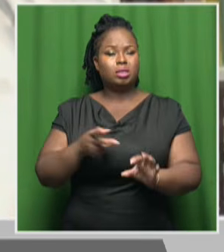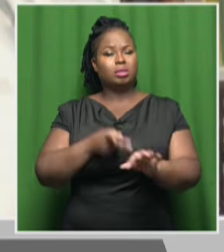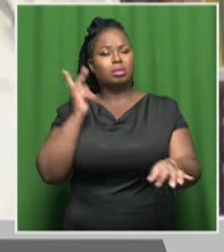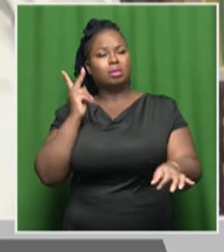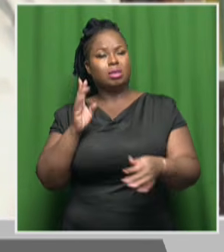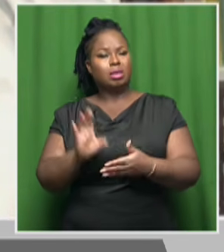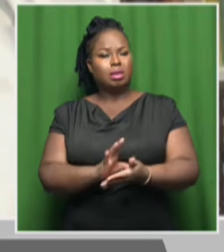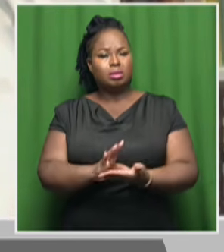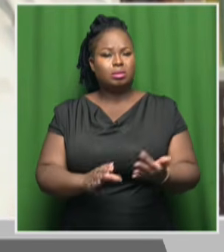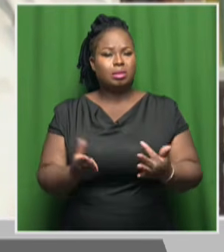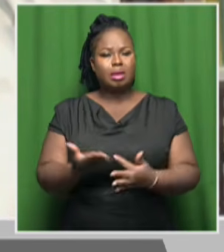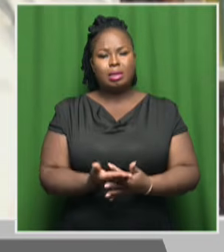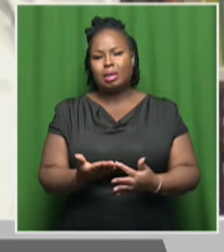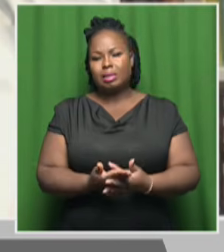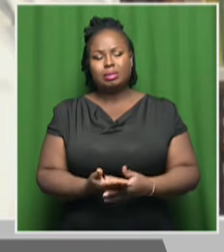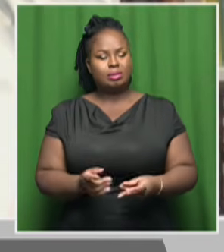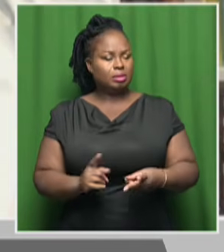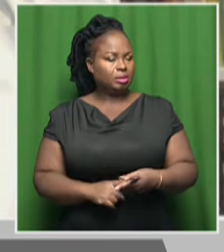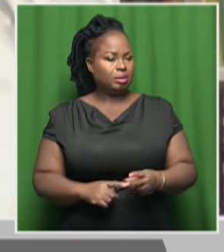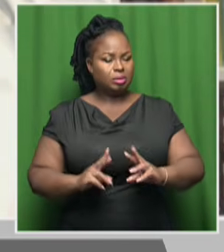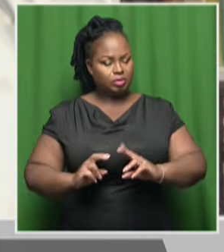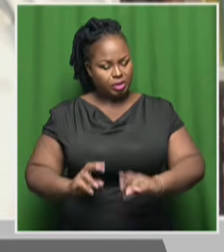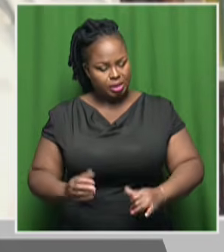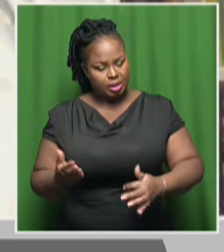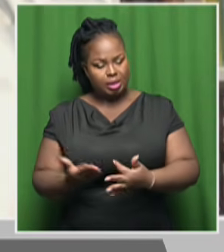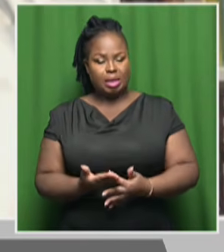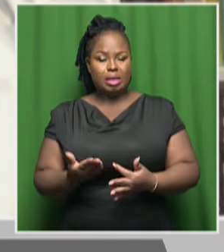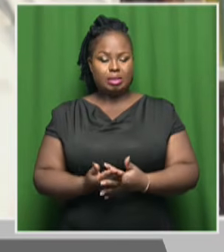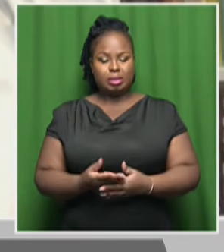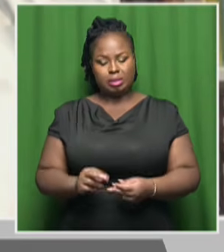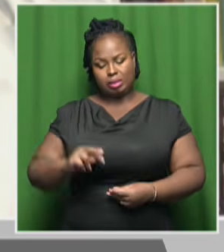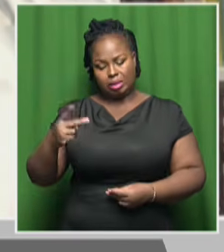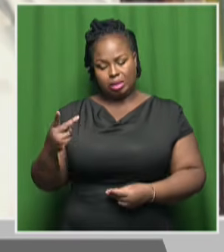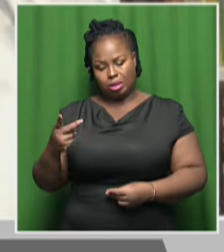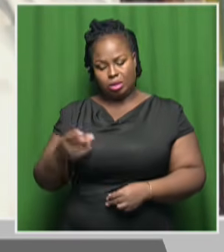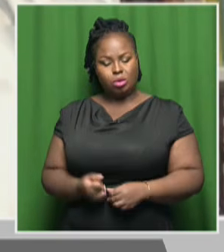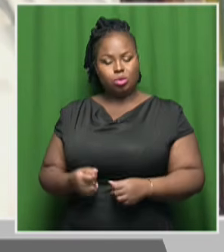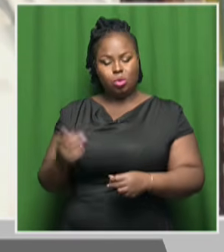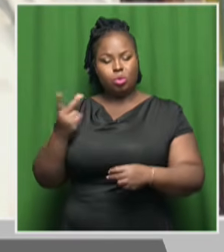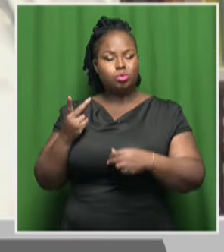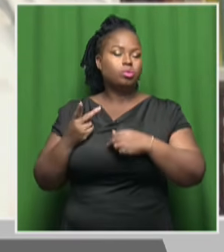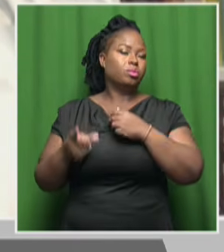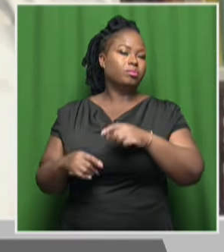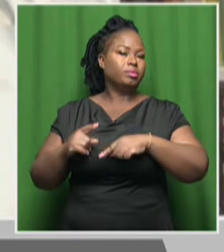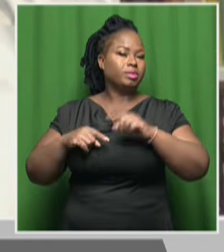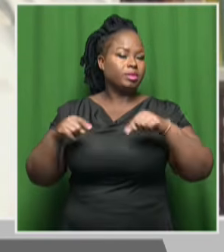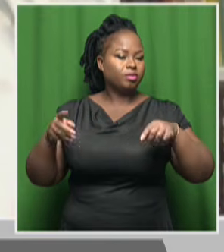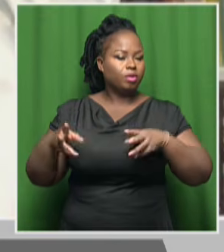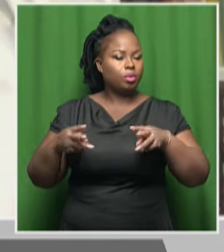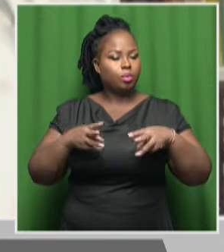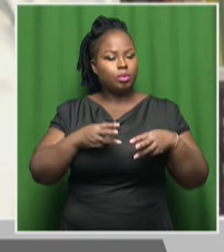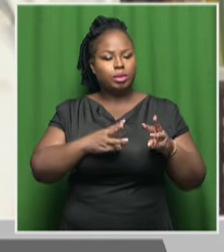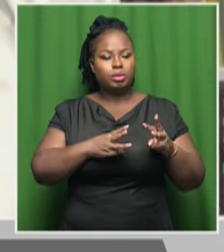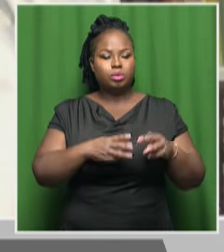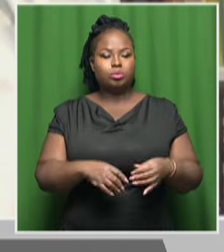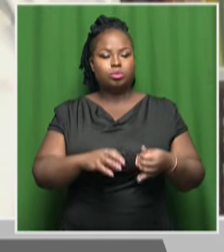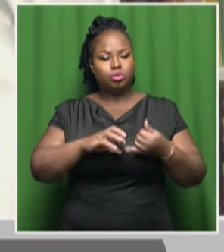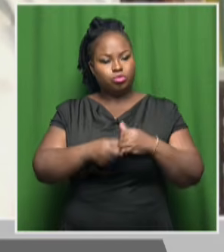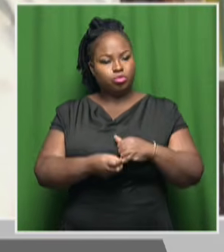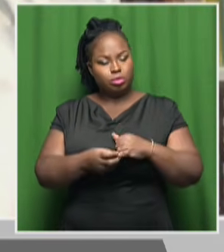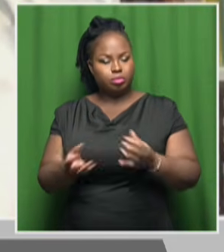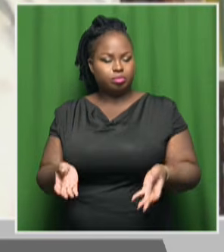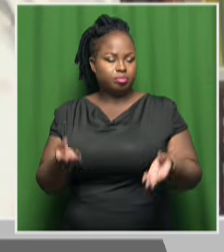charges, investigating cases, perhaps not in the network, going behind, different ways and means